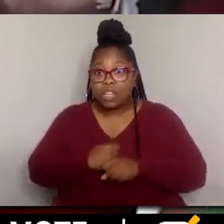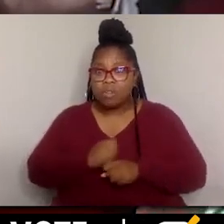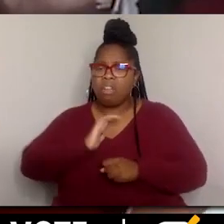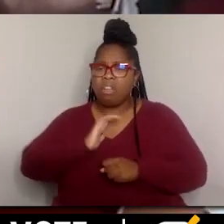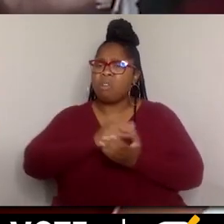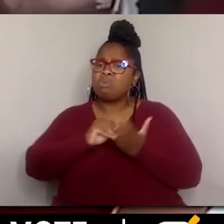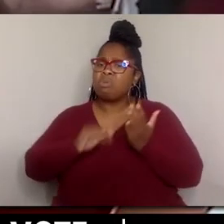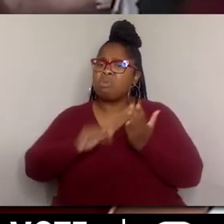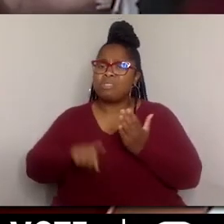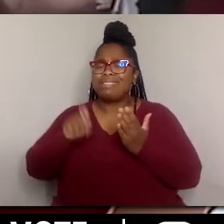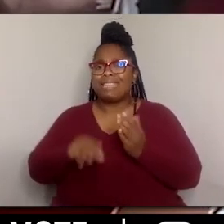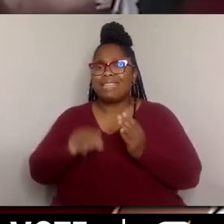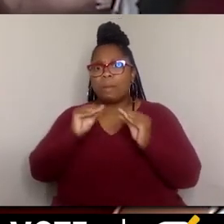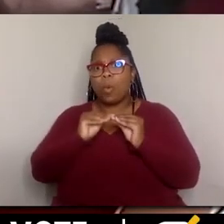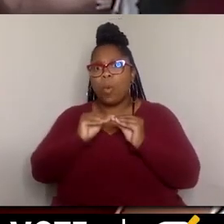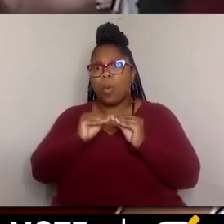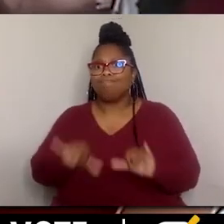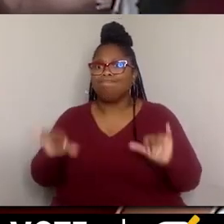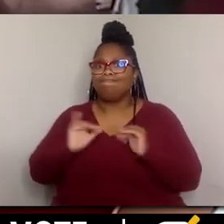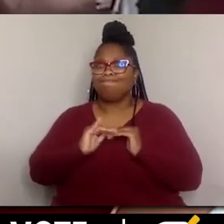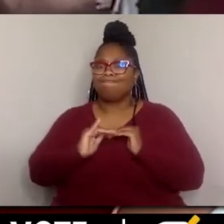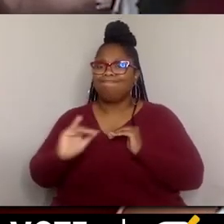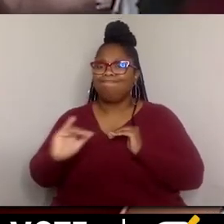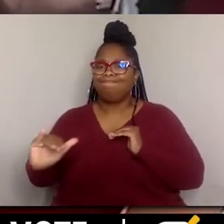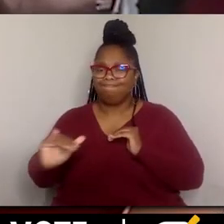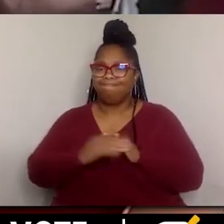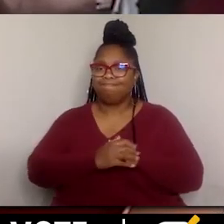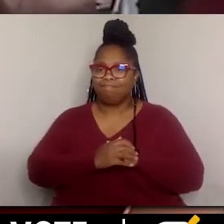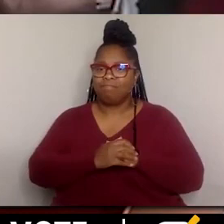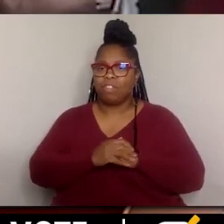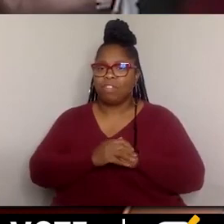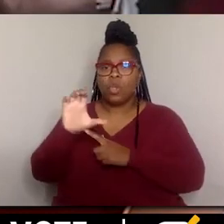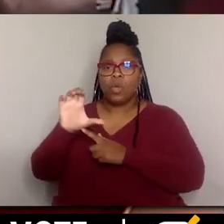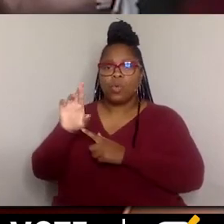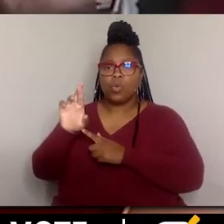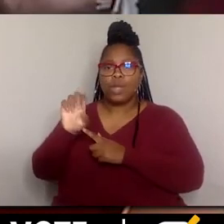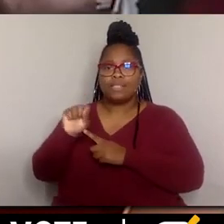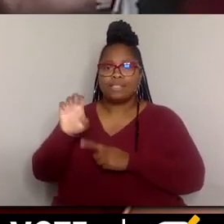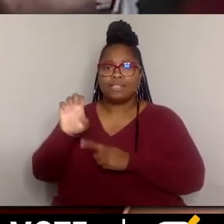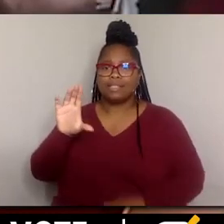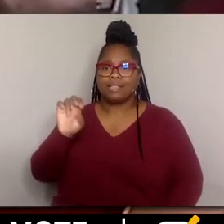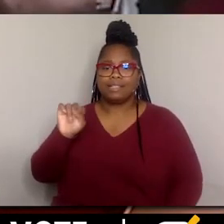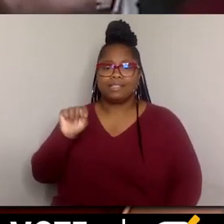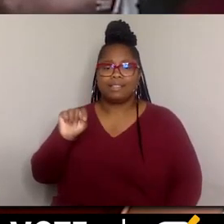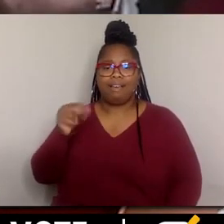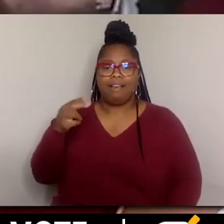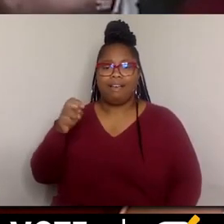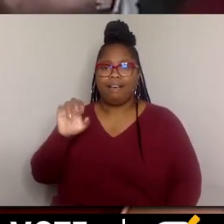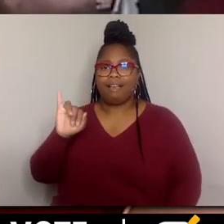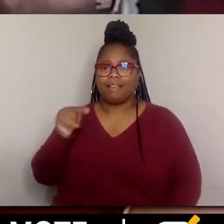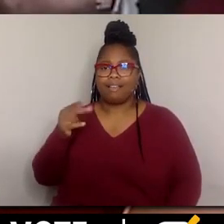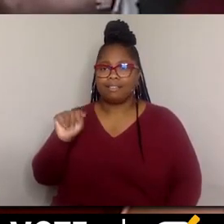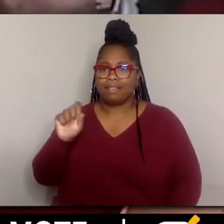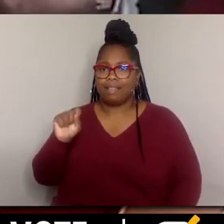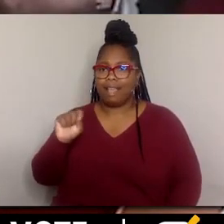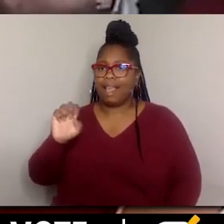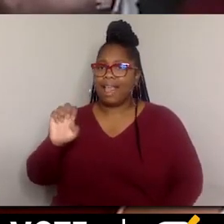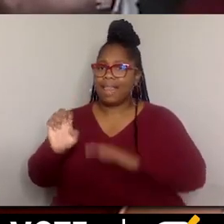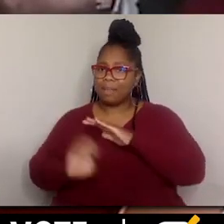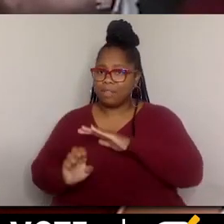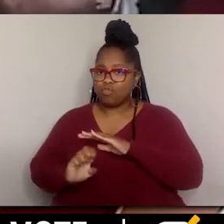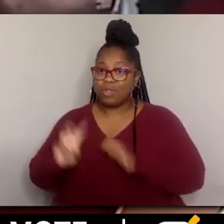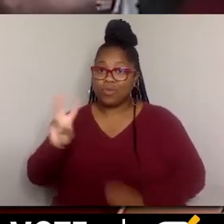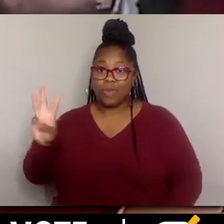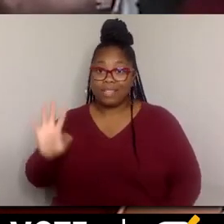more stability, not less. At Crescent Heights Elementary in the West area, parents and students showed